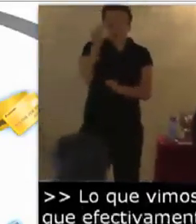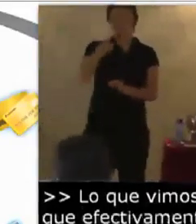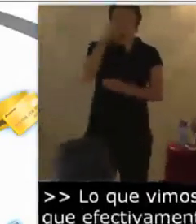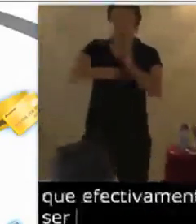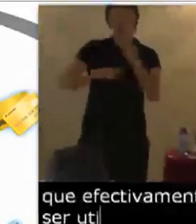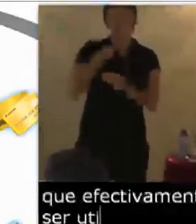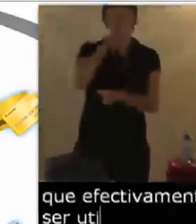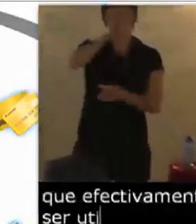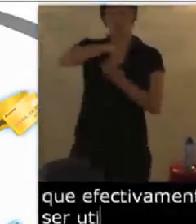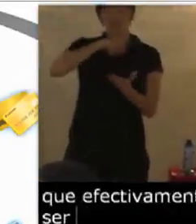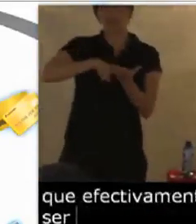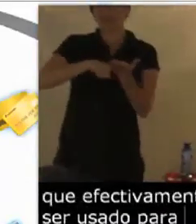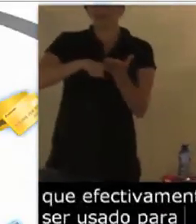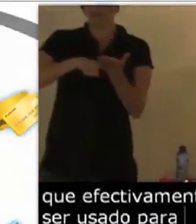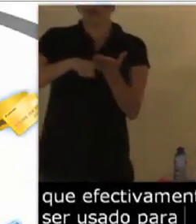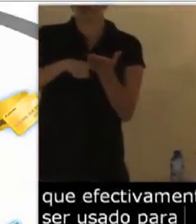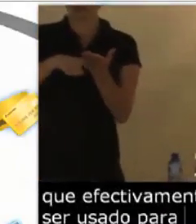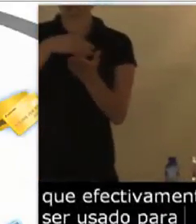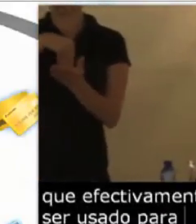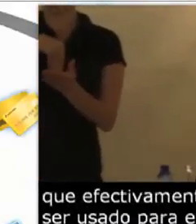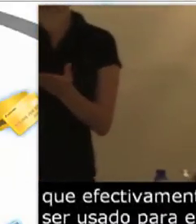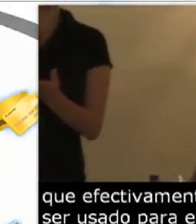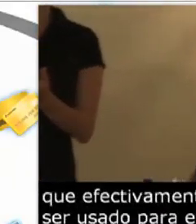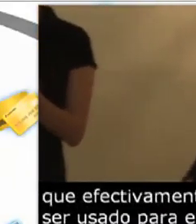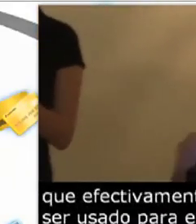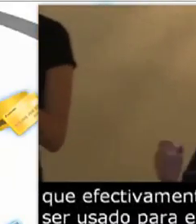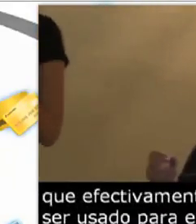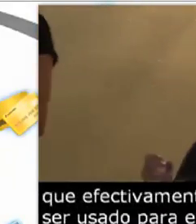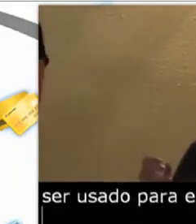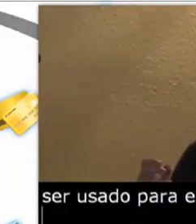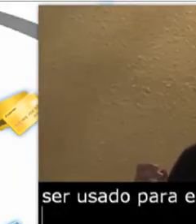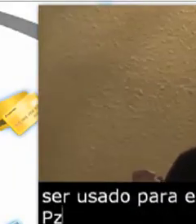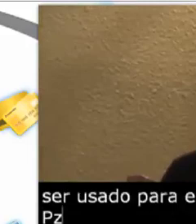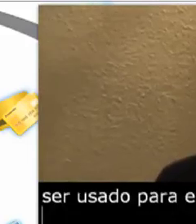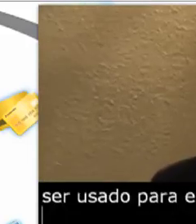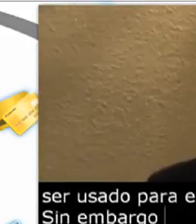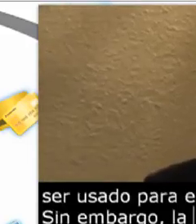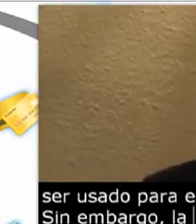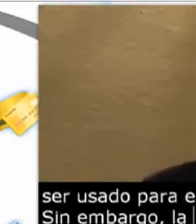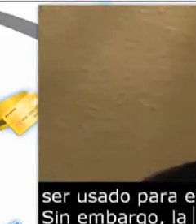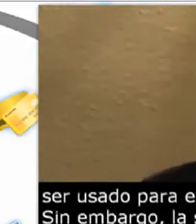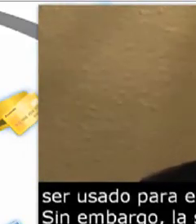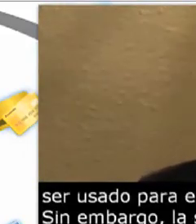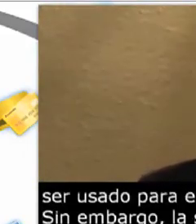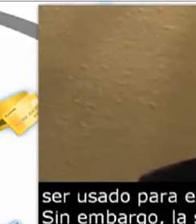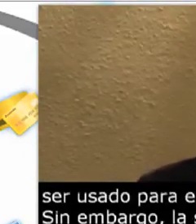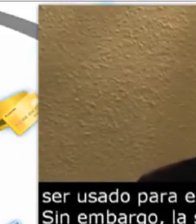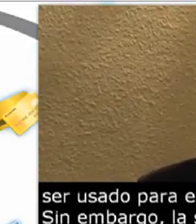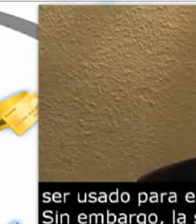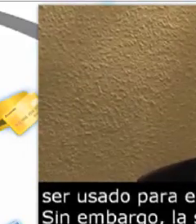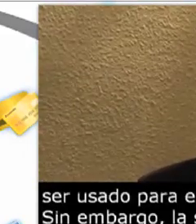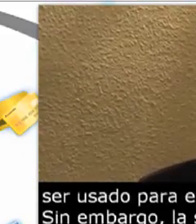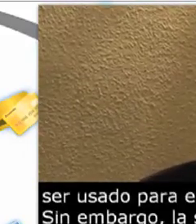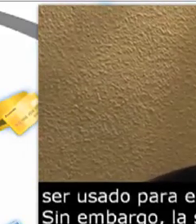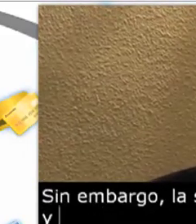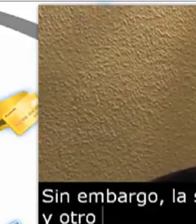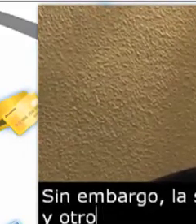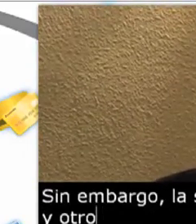used to describe the interfaces, but the simplicity between one language and another, for example,